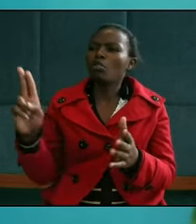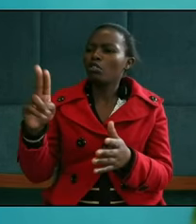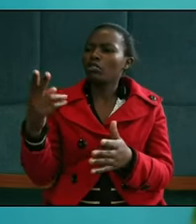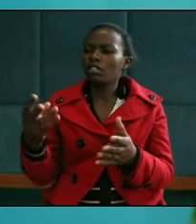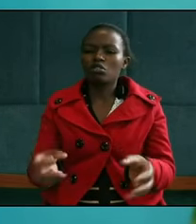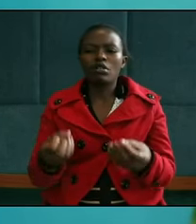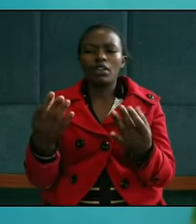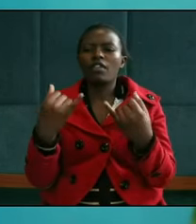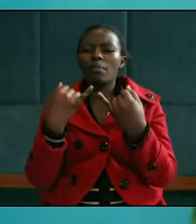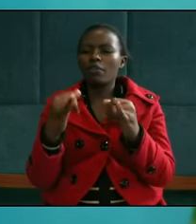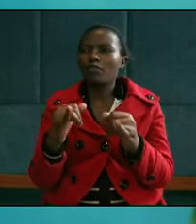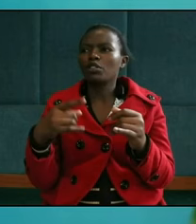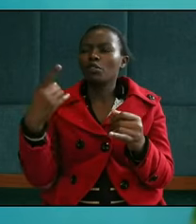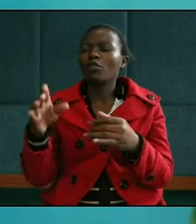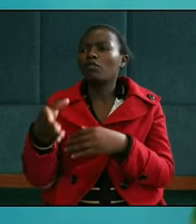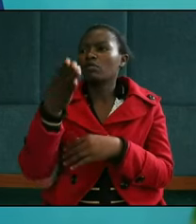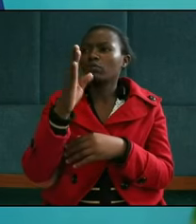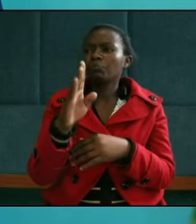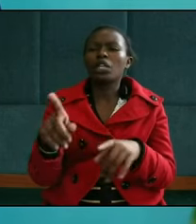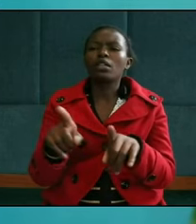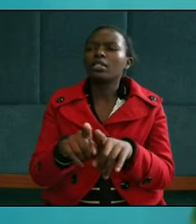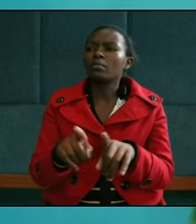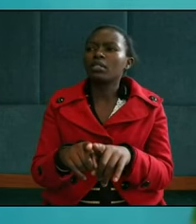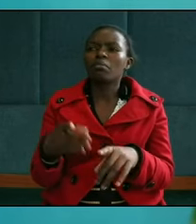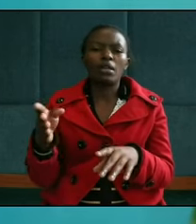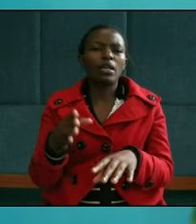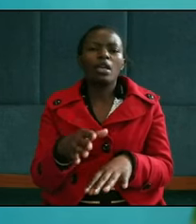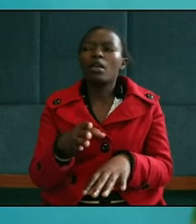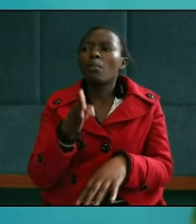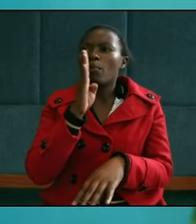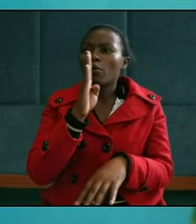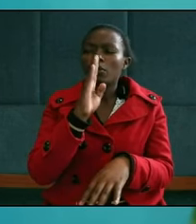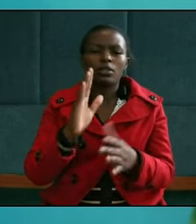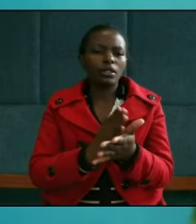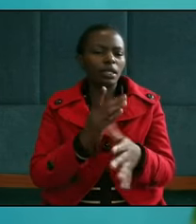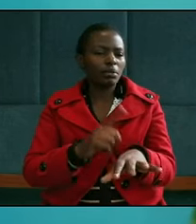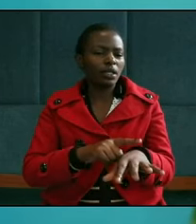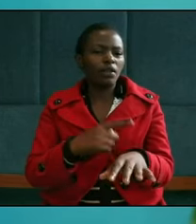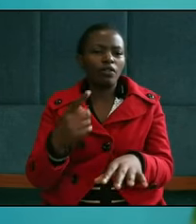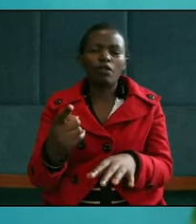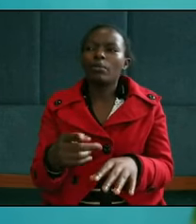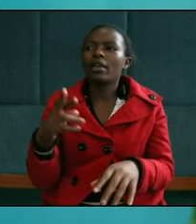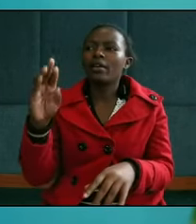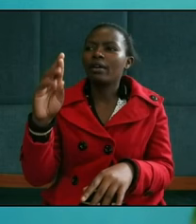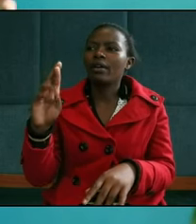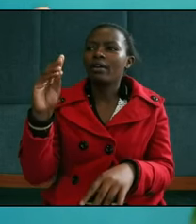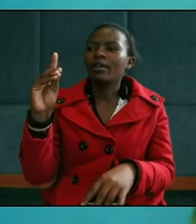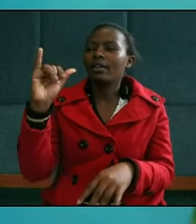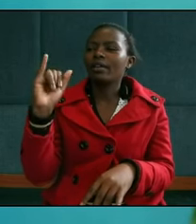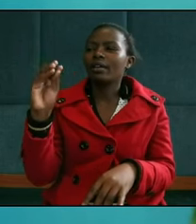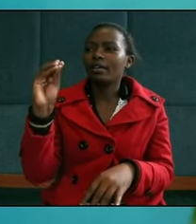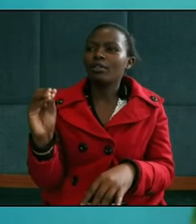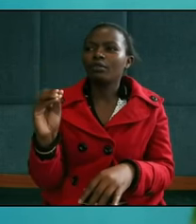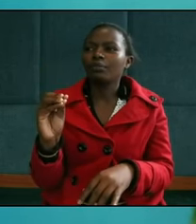God, and therefore, he could borrow some time from the local radio stations, and